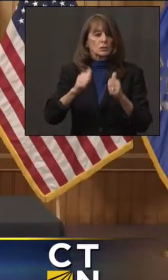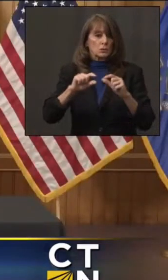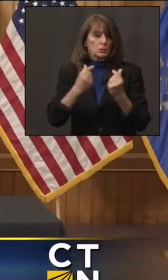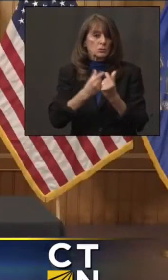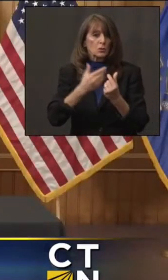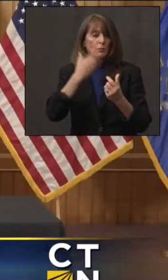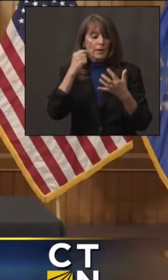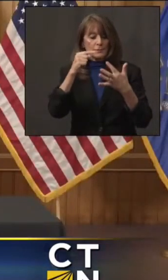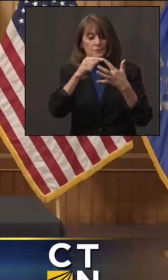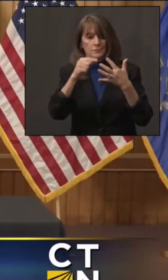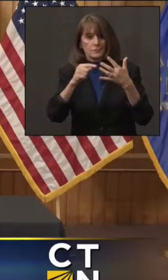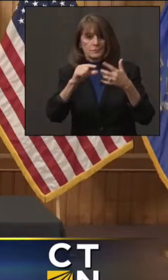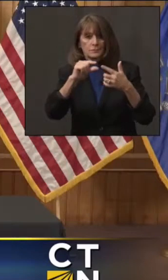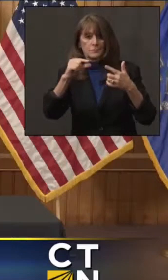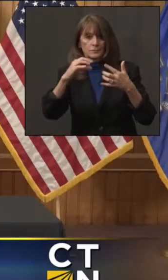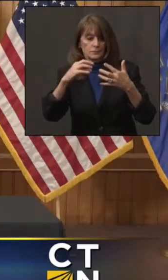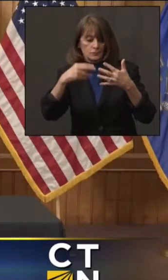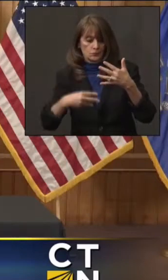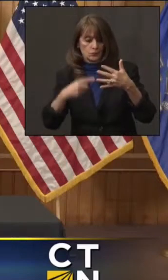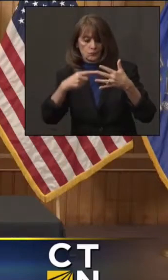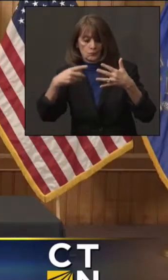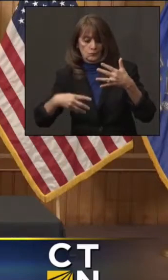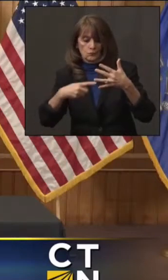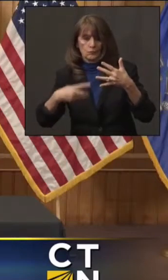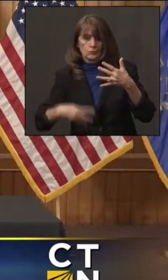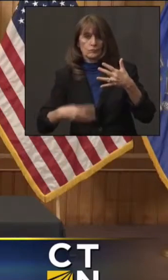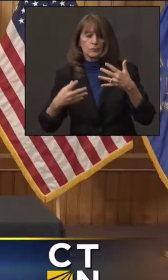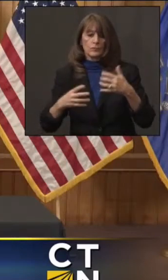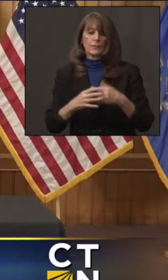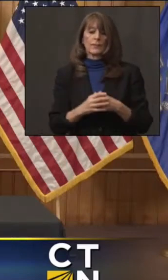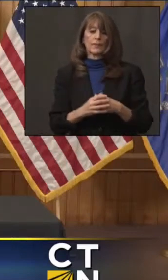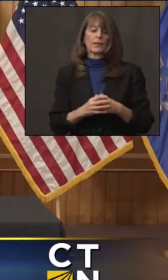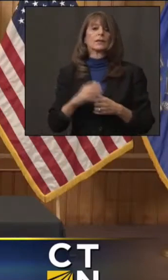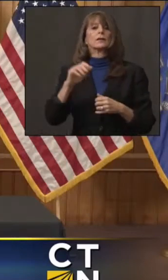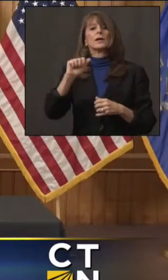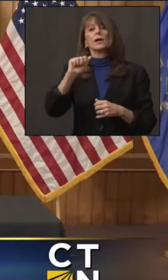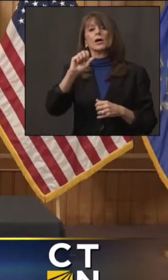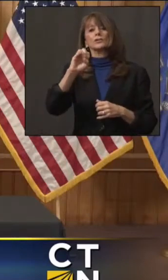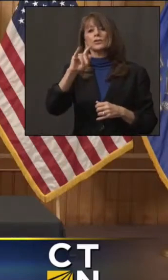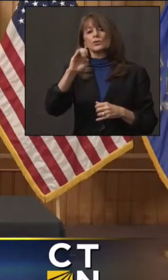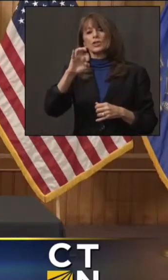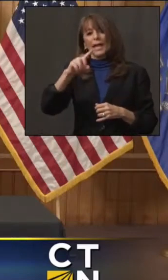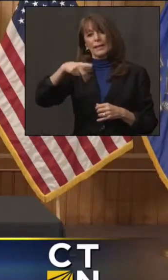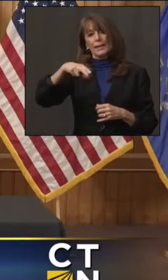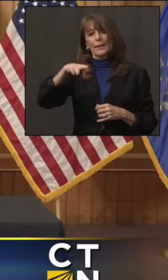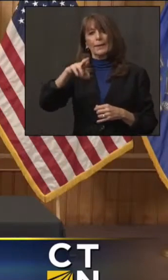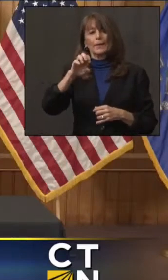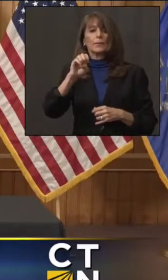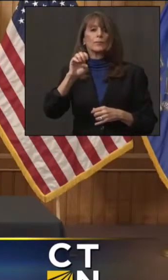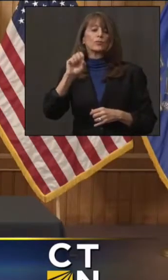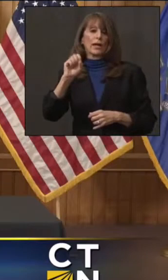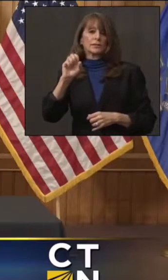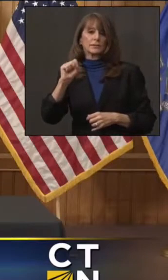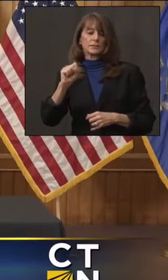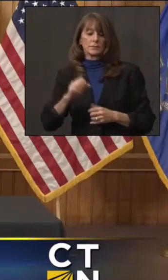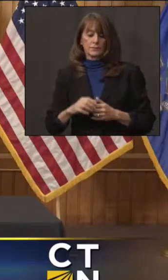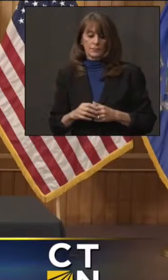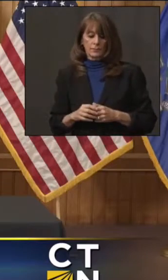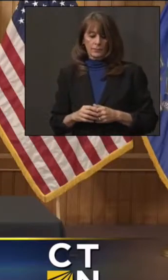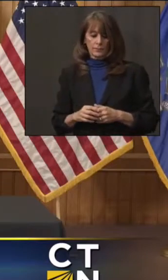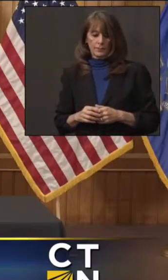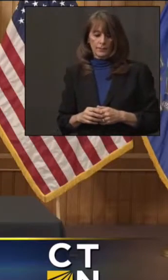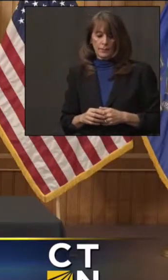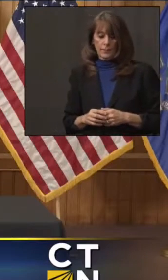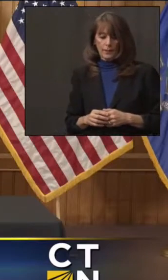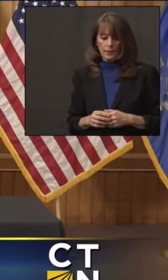The Associated Press. Thanks, Max. Good afternoon, everyone. I'm assuming that Connecticut, in